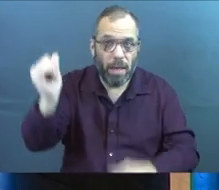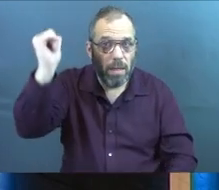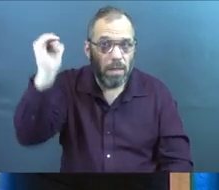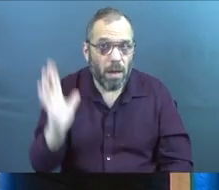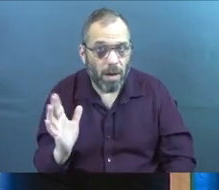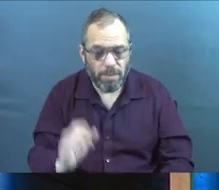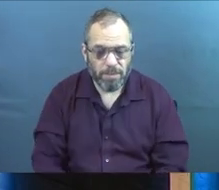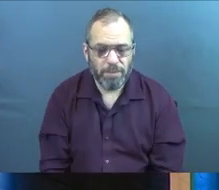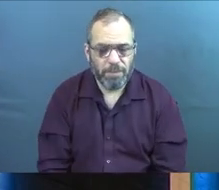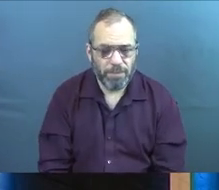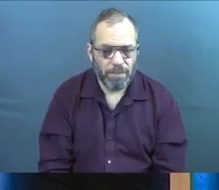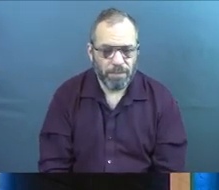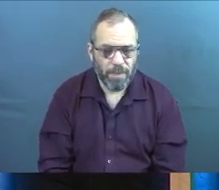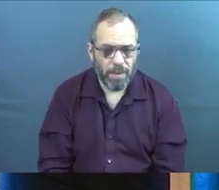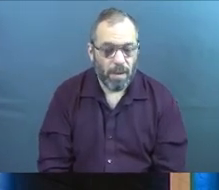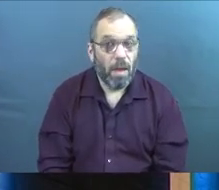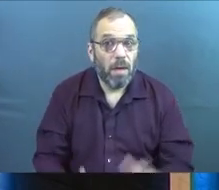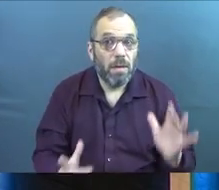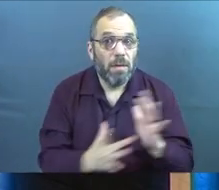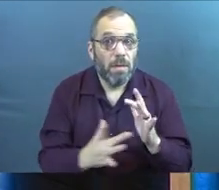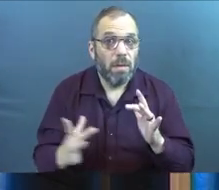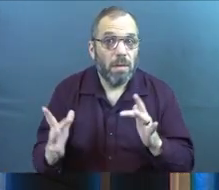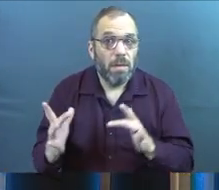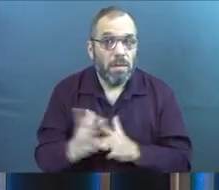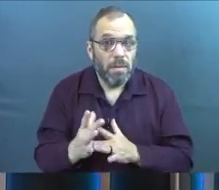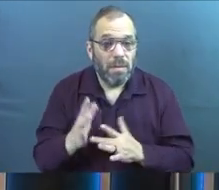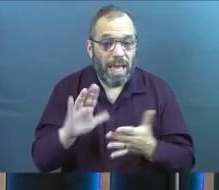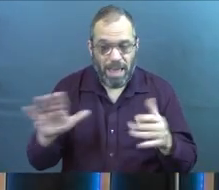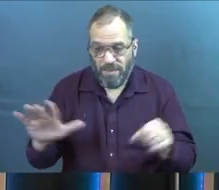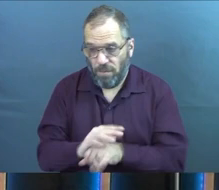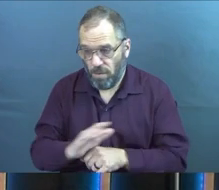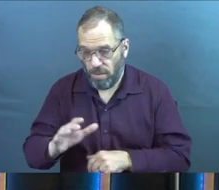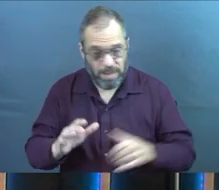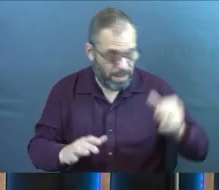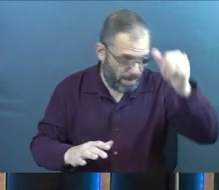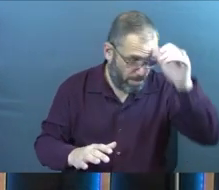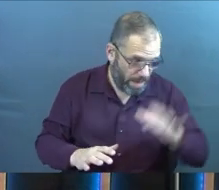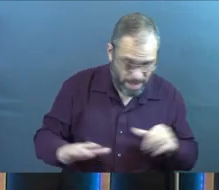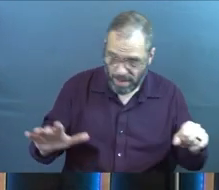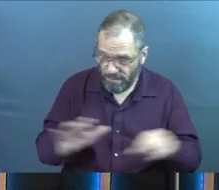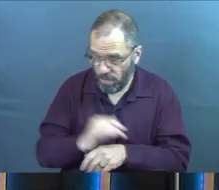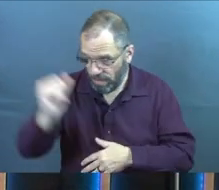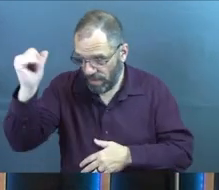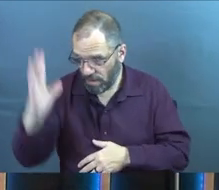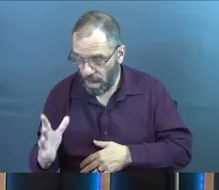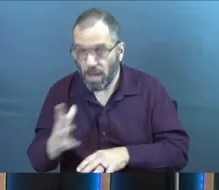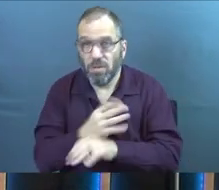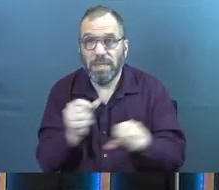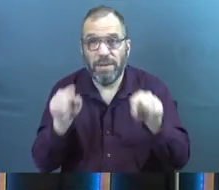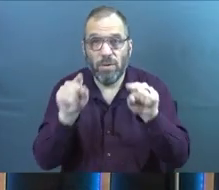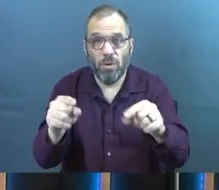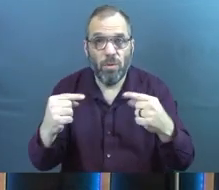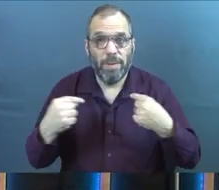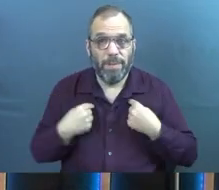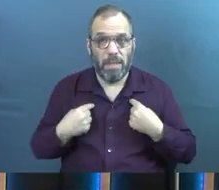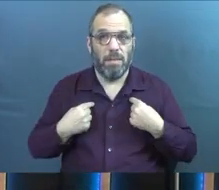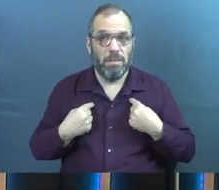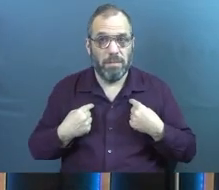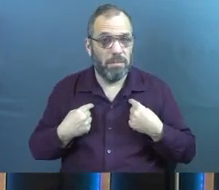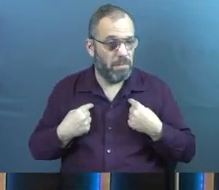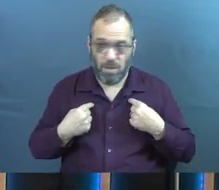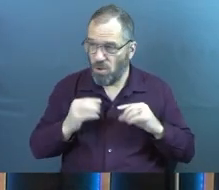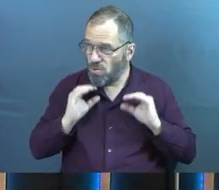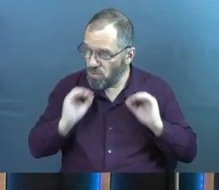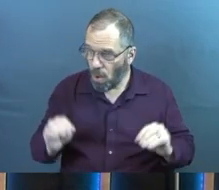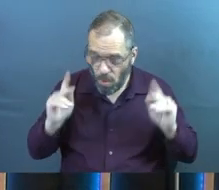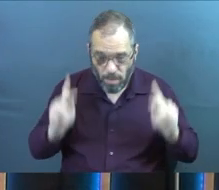him. You see, Jesus had to be fully man and fully God to save us. Nobody else